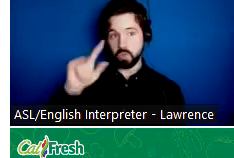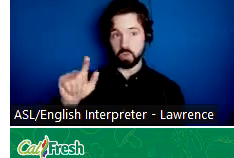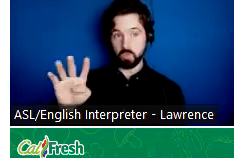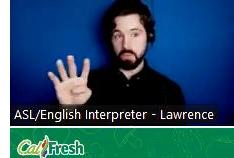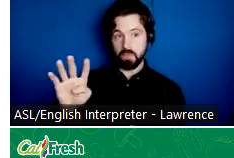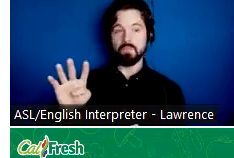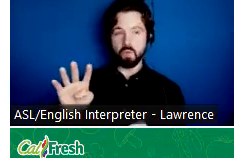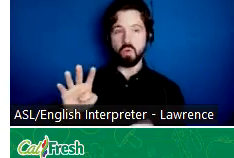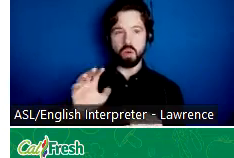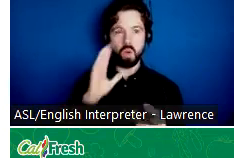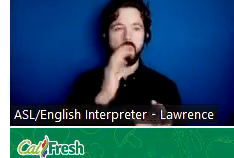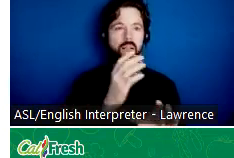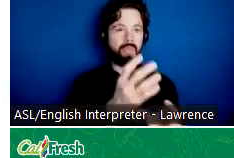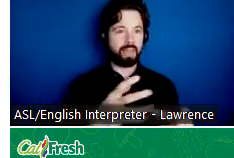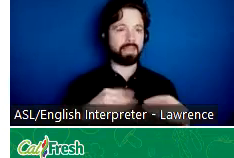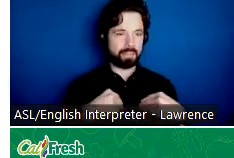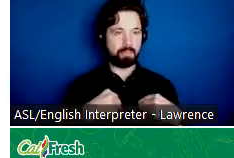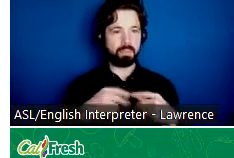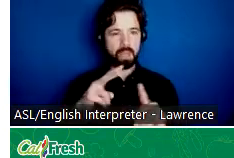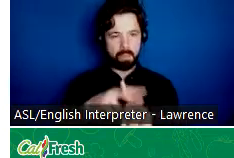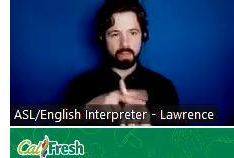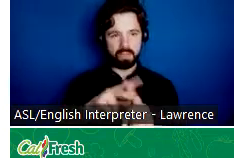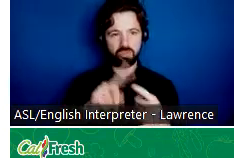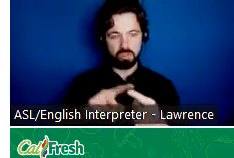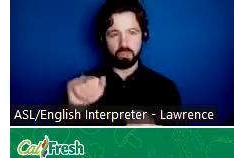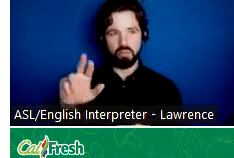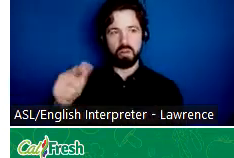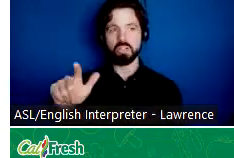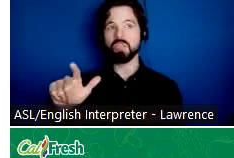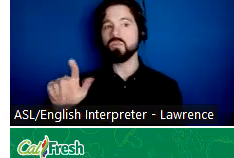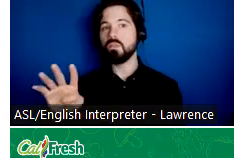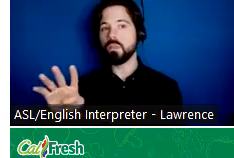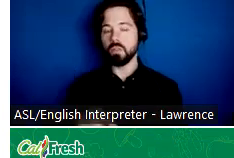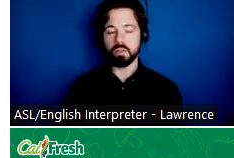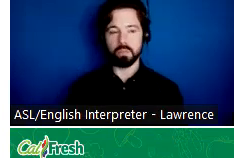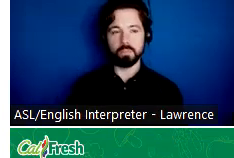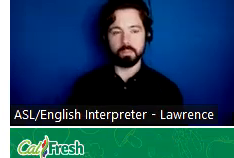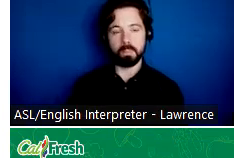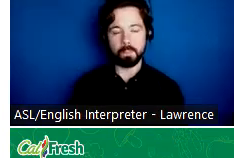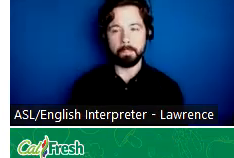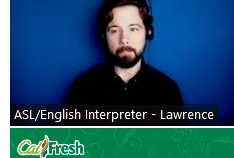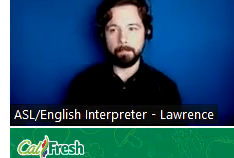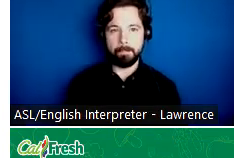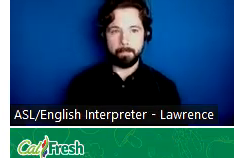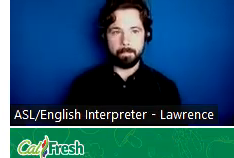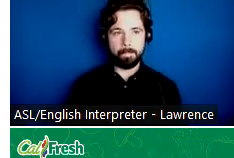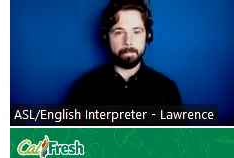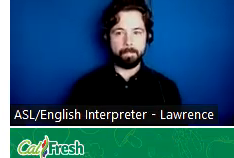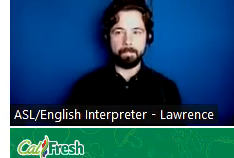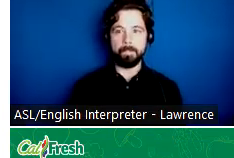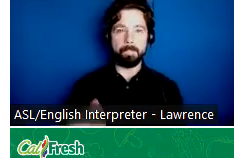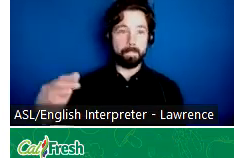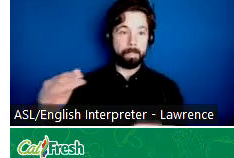August 31st, 2024. Next